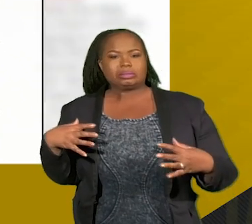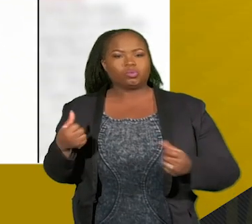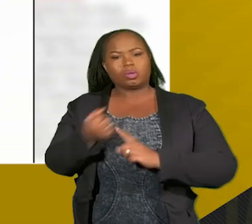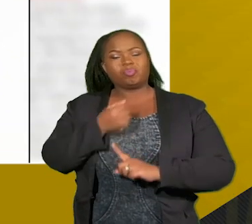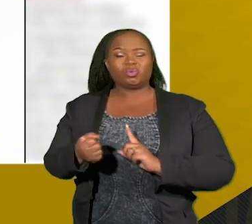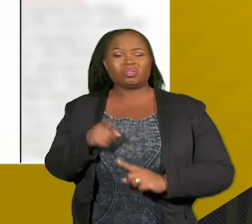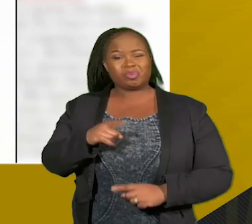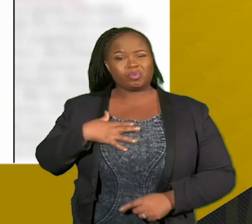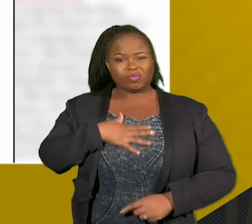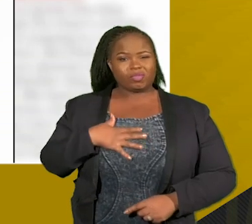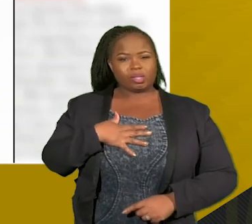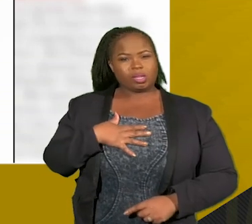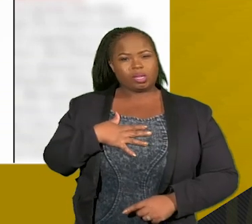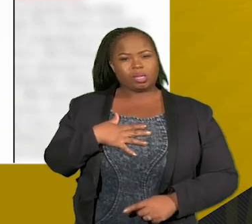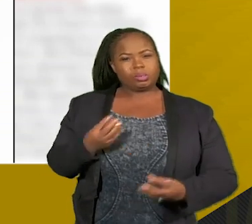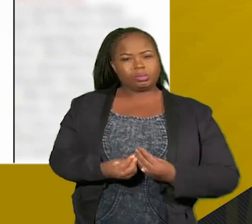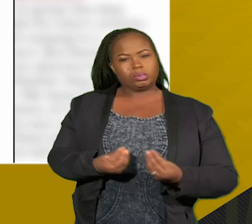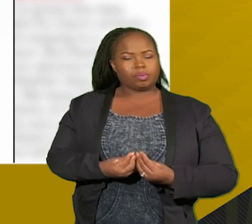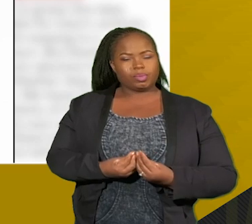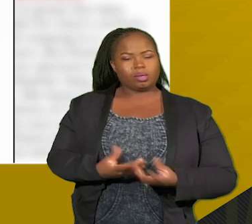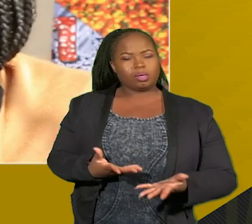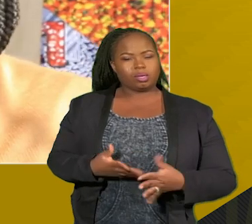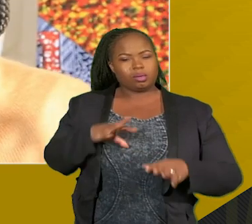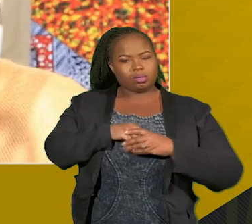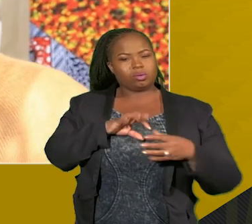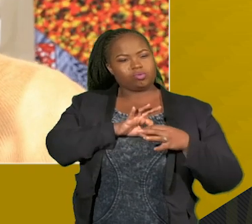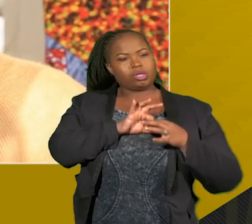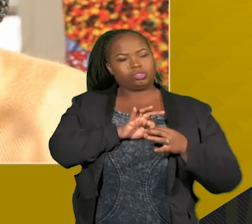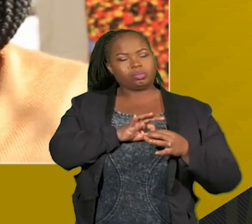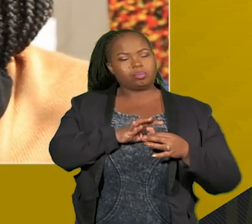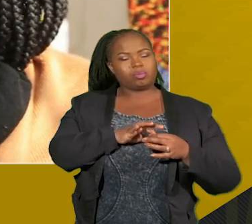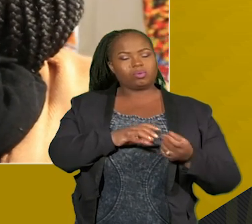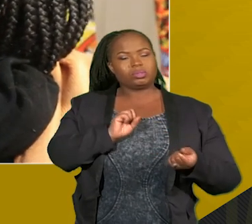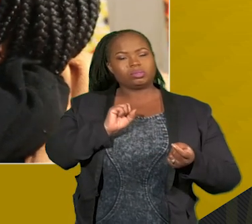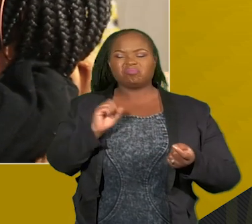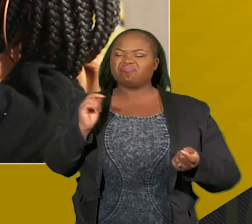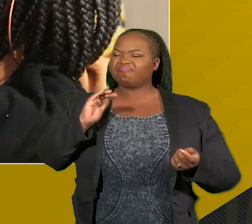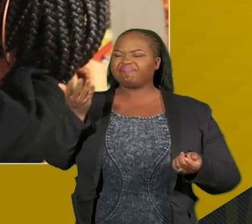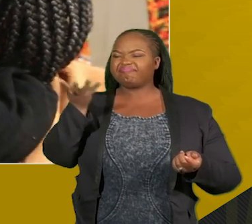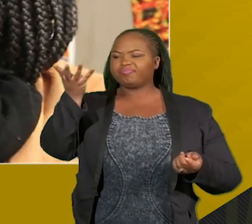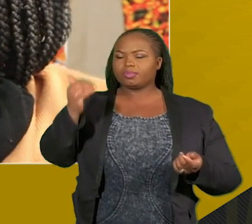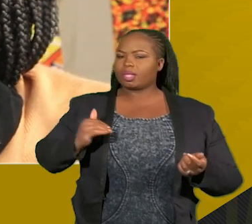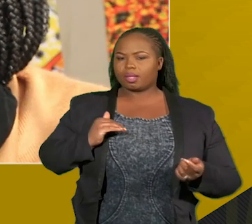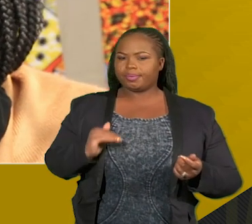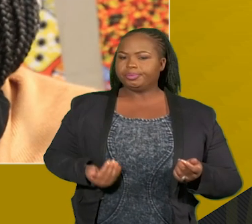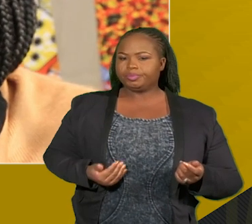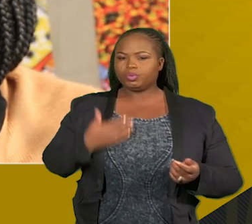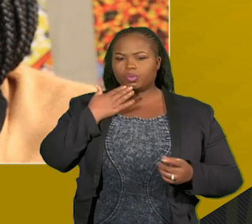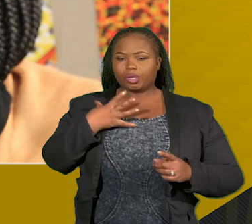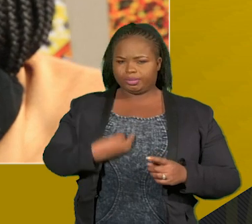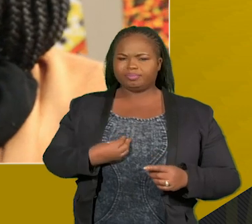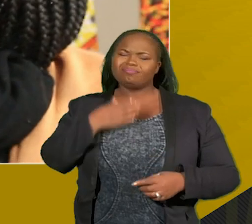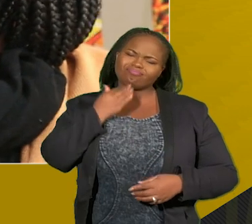there's something that is hurting you with relationship or whoever lady that has hurt you, please seek